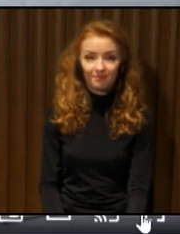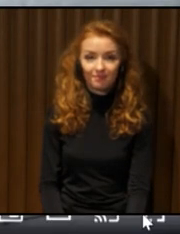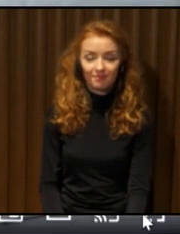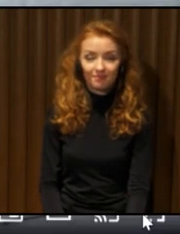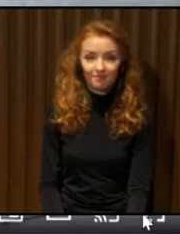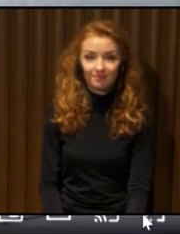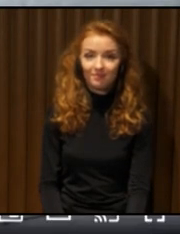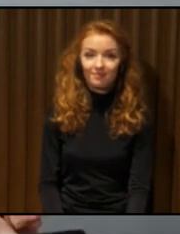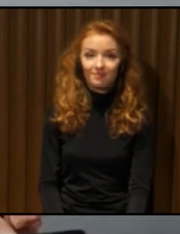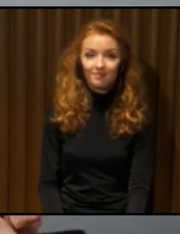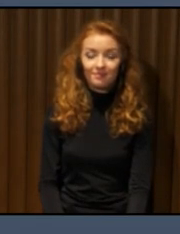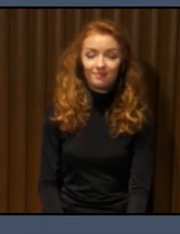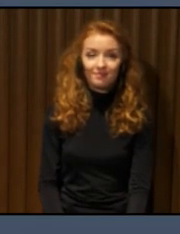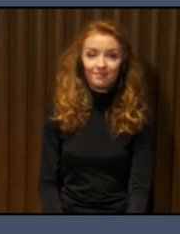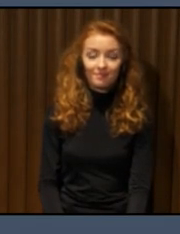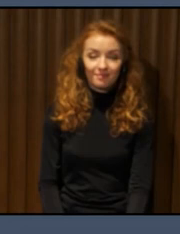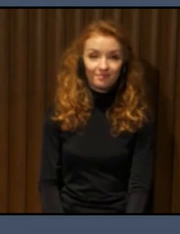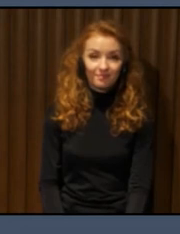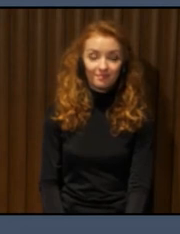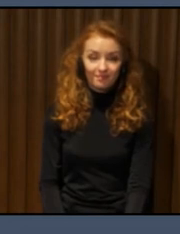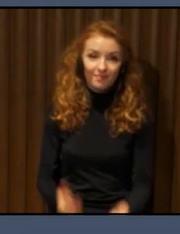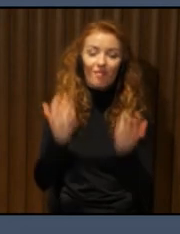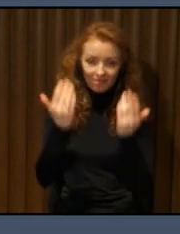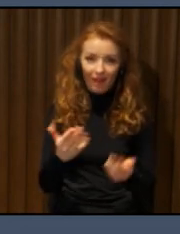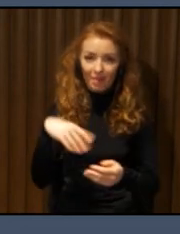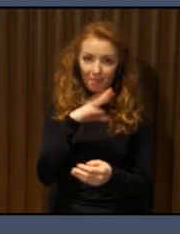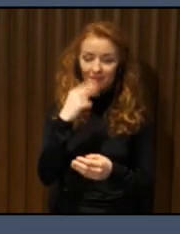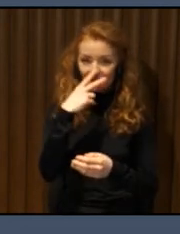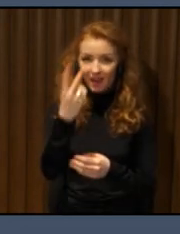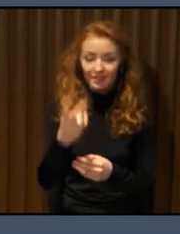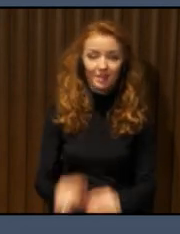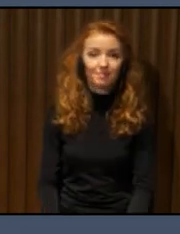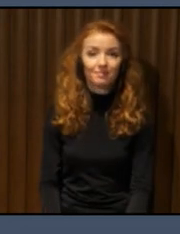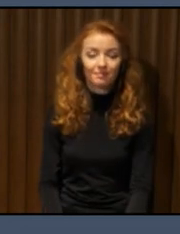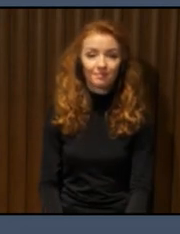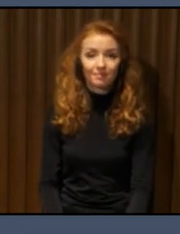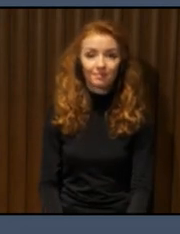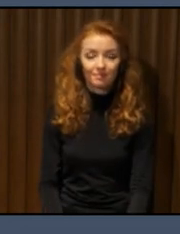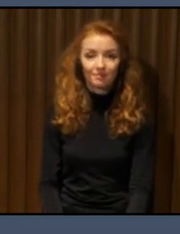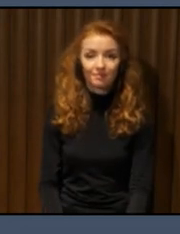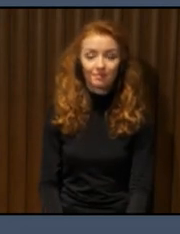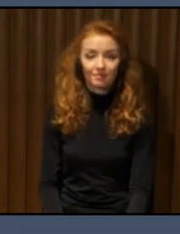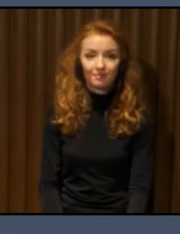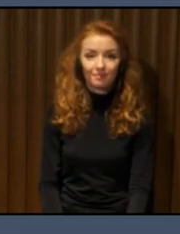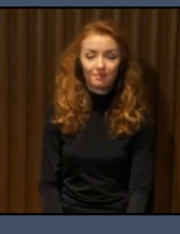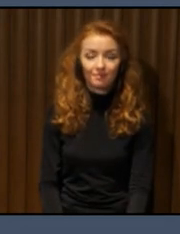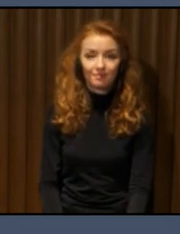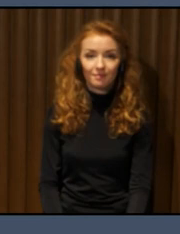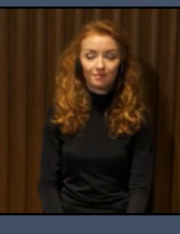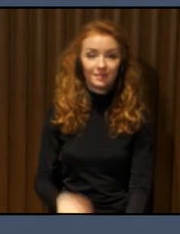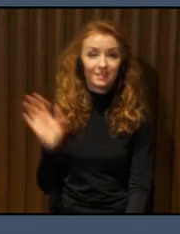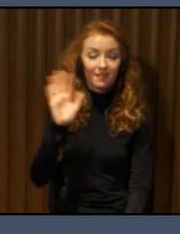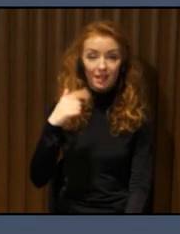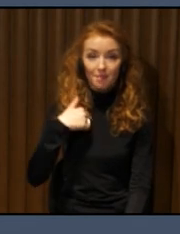Okay. Yes, we see. Enjoy. Yes. Hi, I'm Eldal, 32 years old. Although I